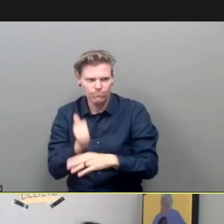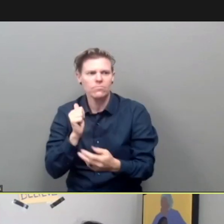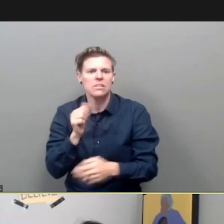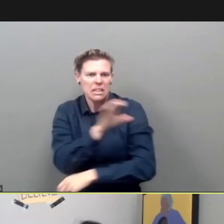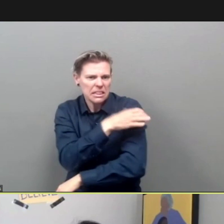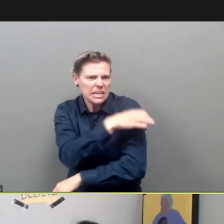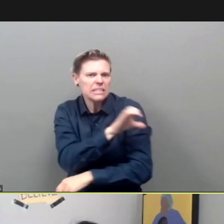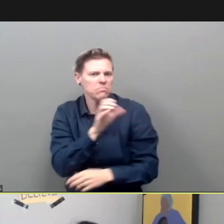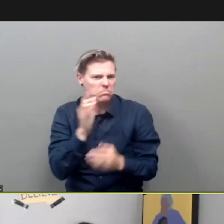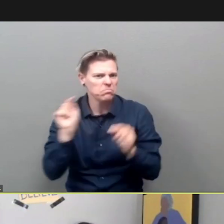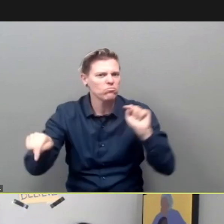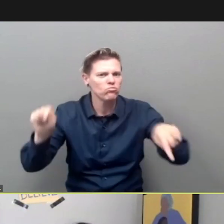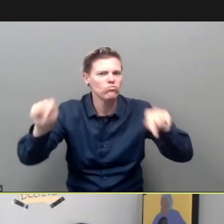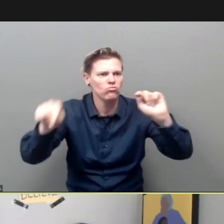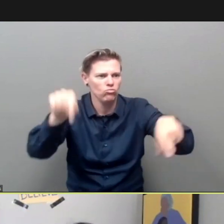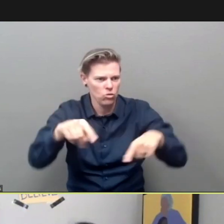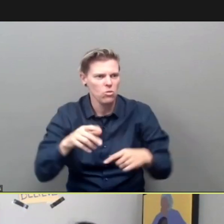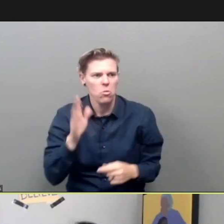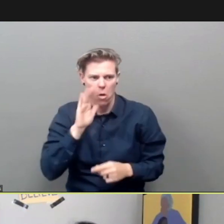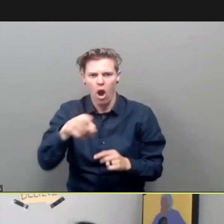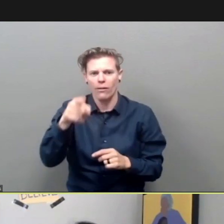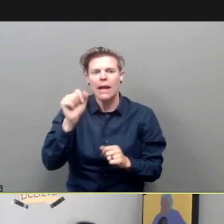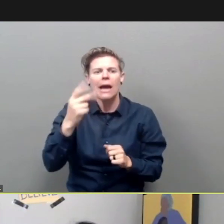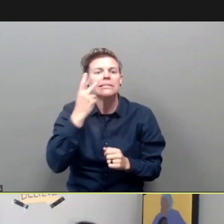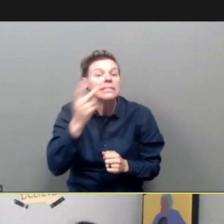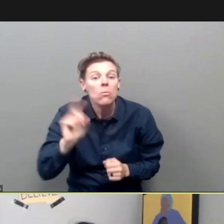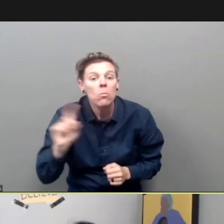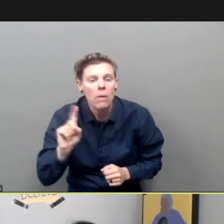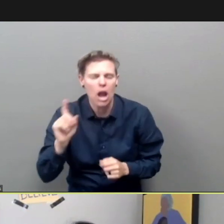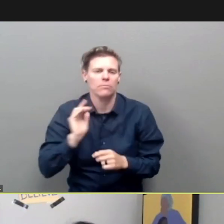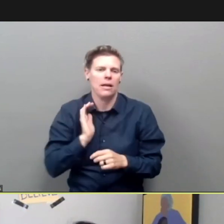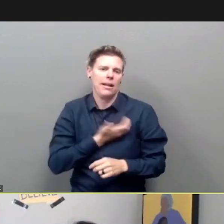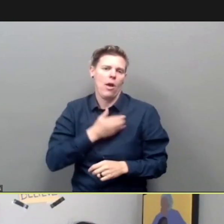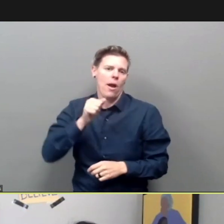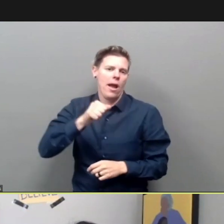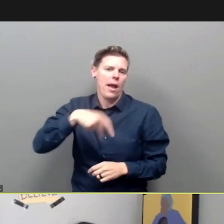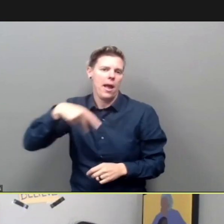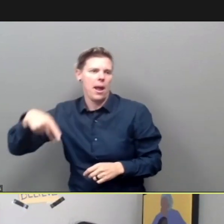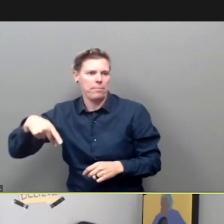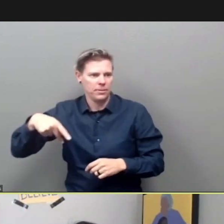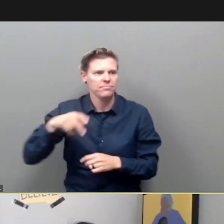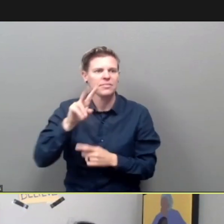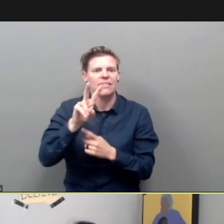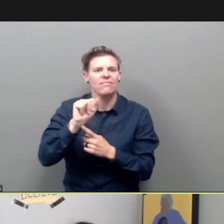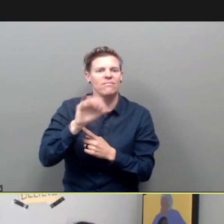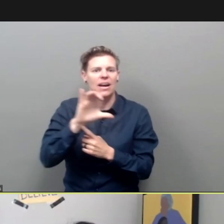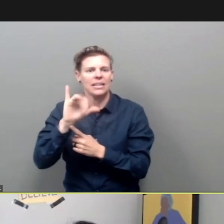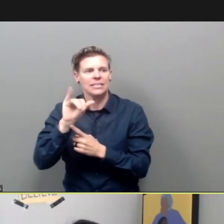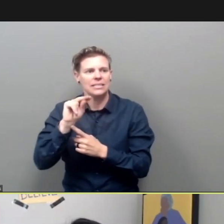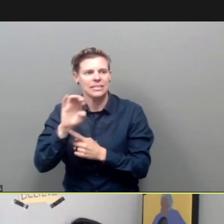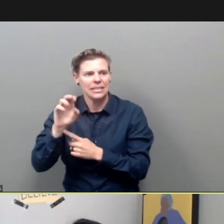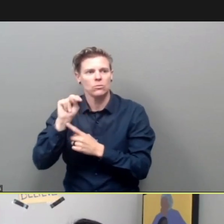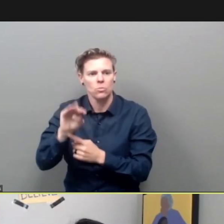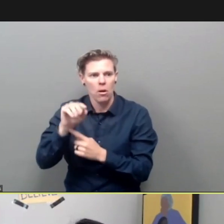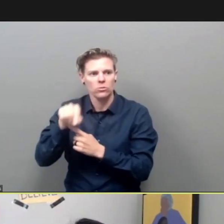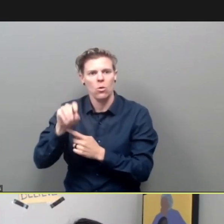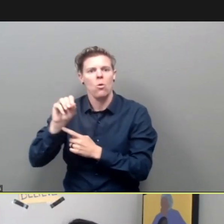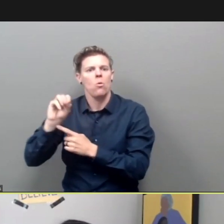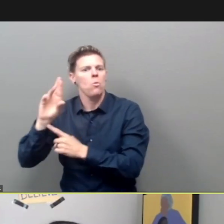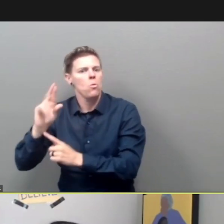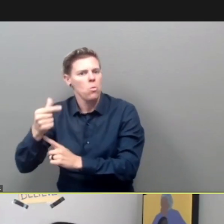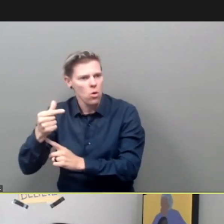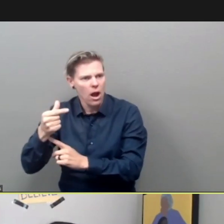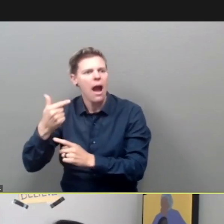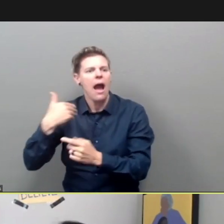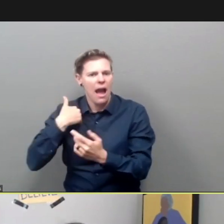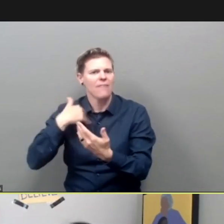of those on our registration app. The vaccinenewmexico.org has a calendar area where you